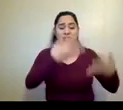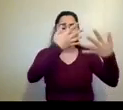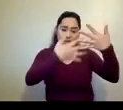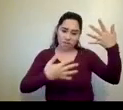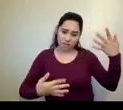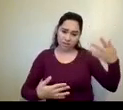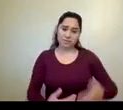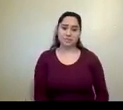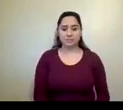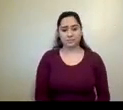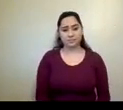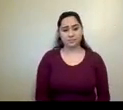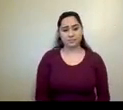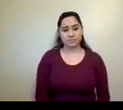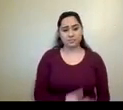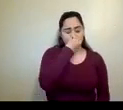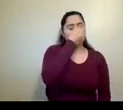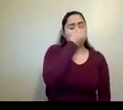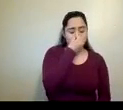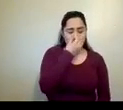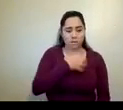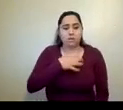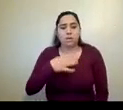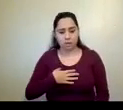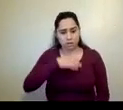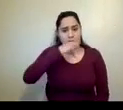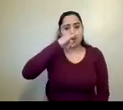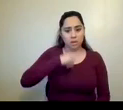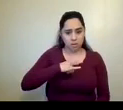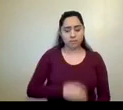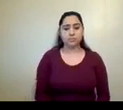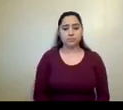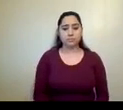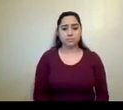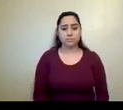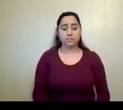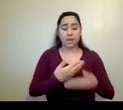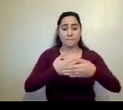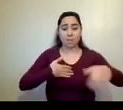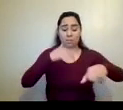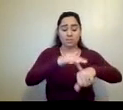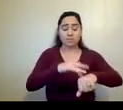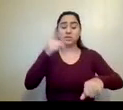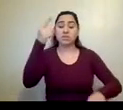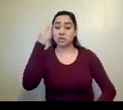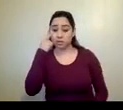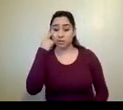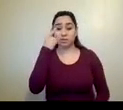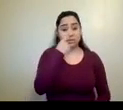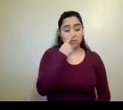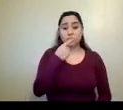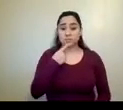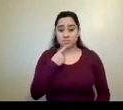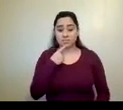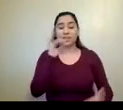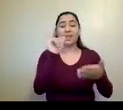etc. After blowing your nose, coughing, or sneezing, before touching your eyes, nose, or mouth, because that is how